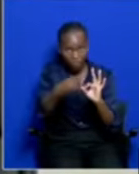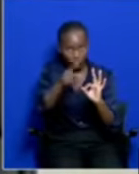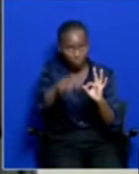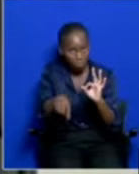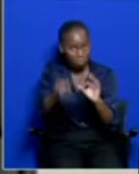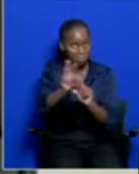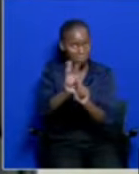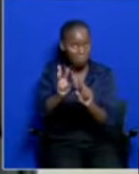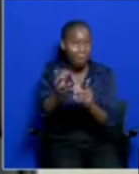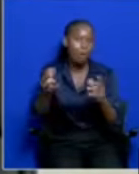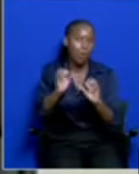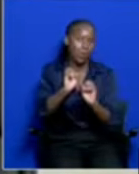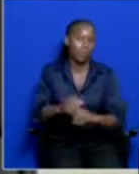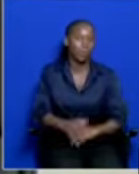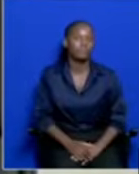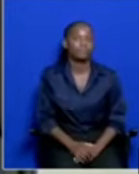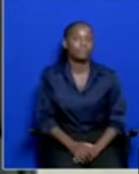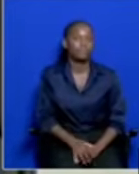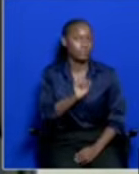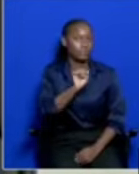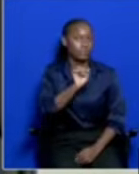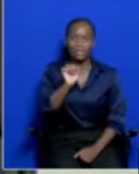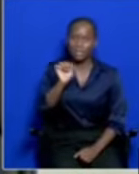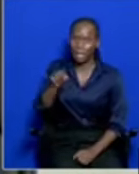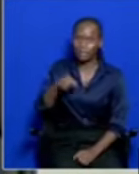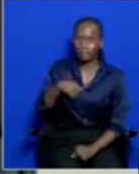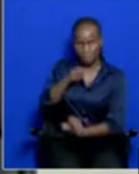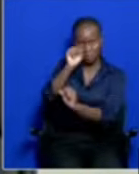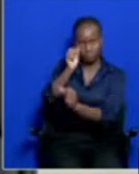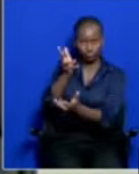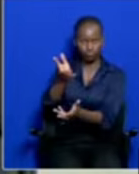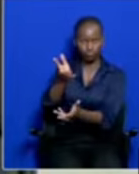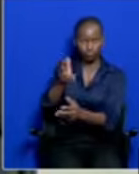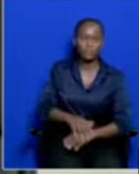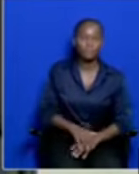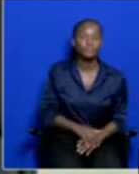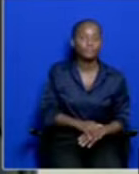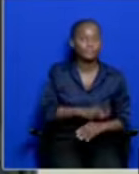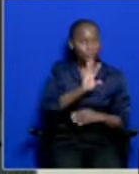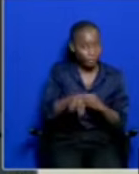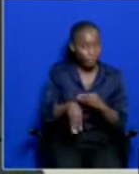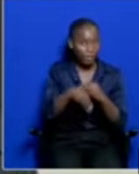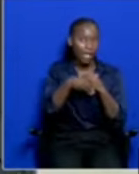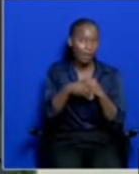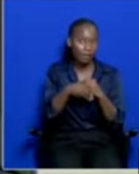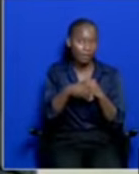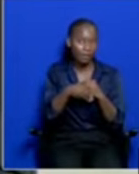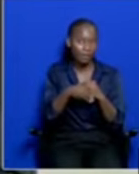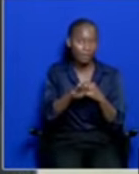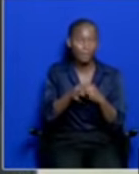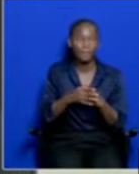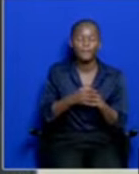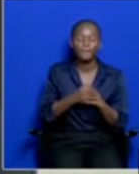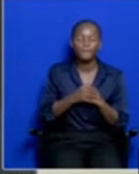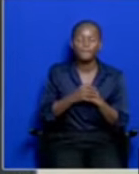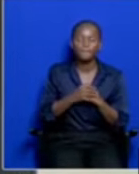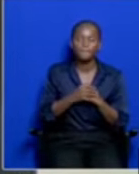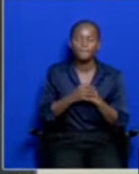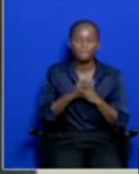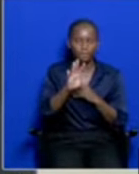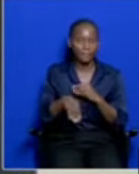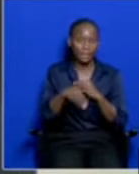And to add more there, we have a good relationship with the